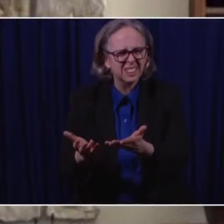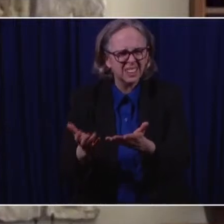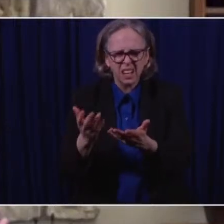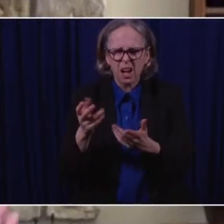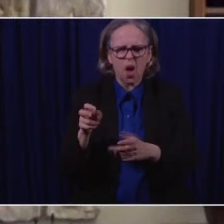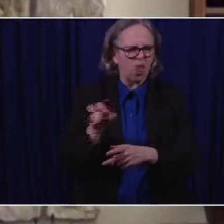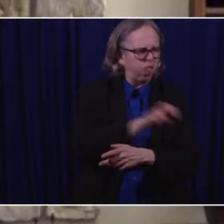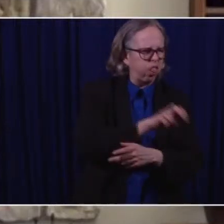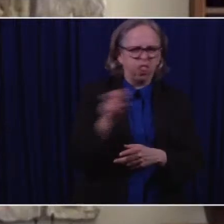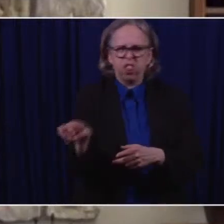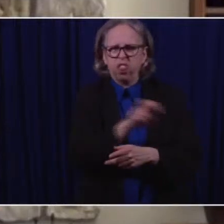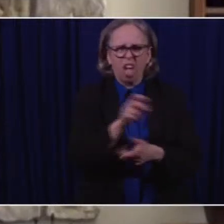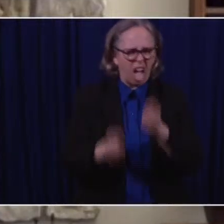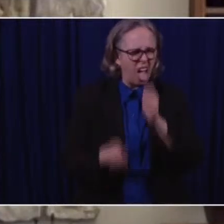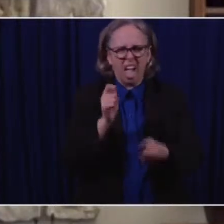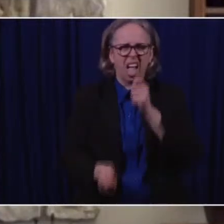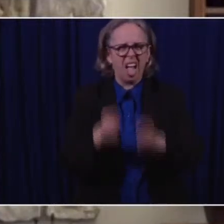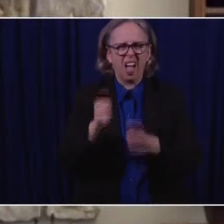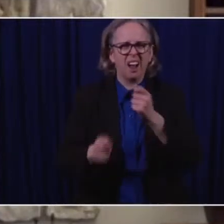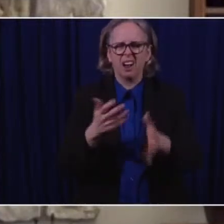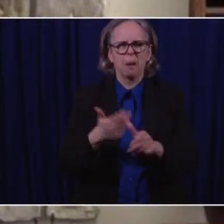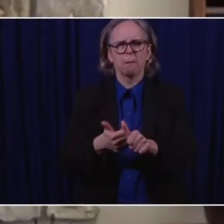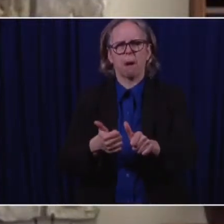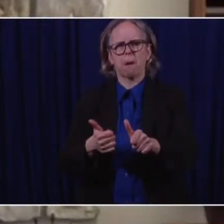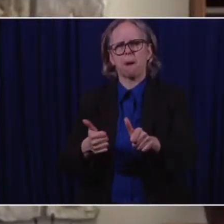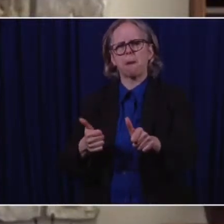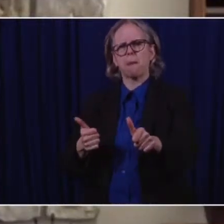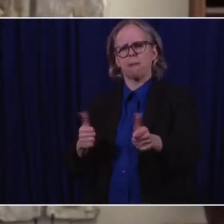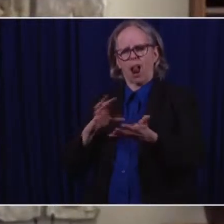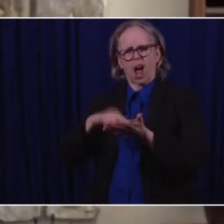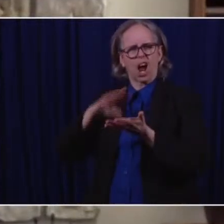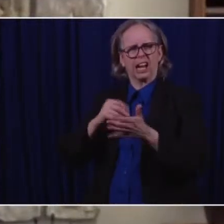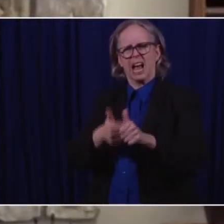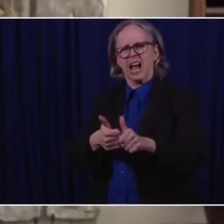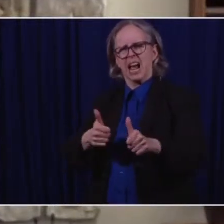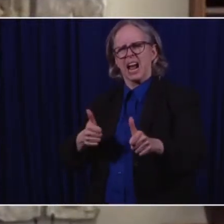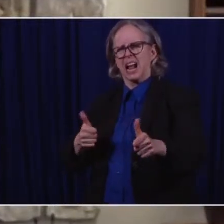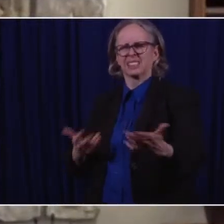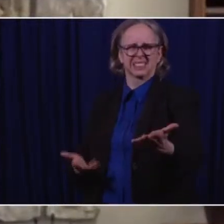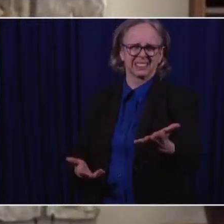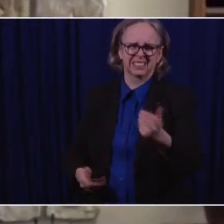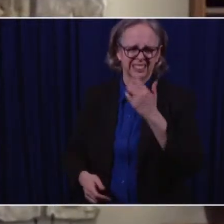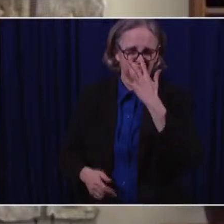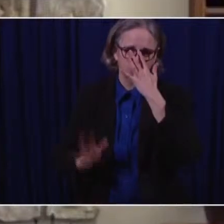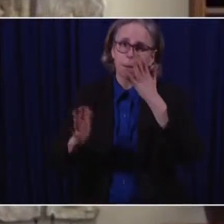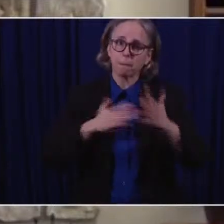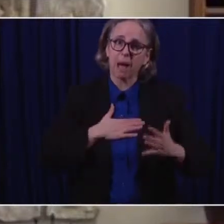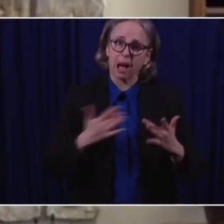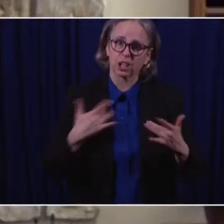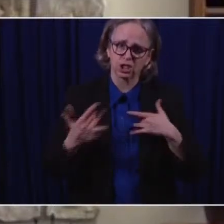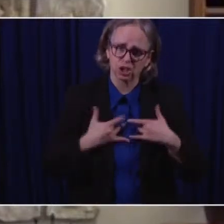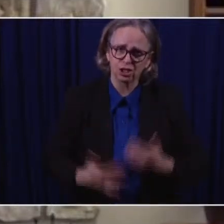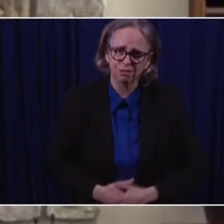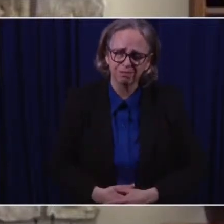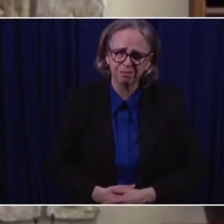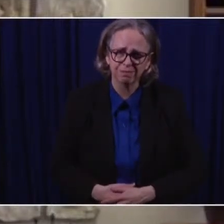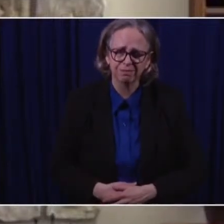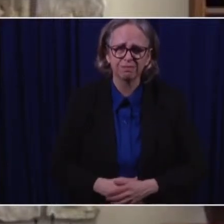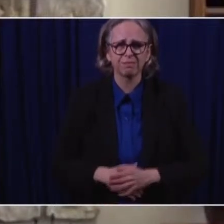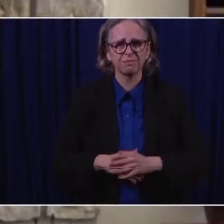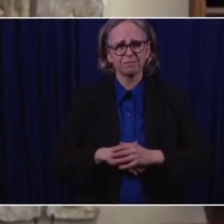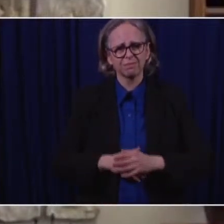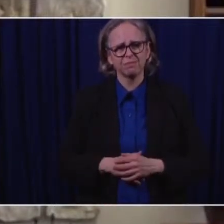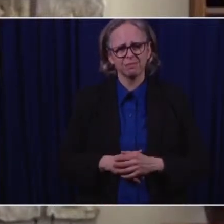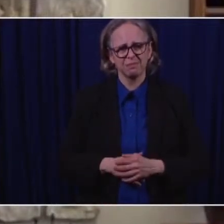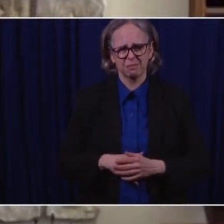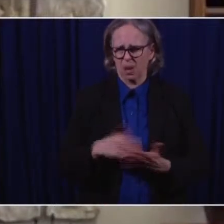of stories and concerns. And so I really have a concern about that. And, the reason that we are